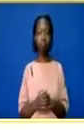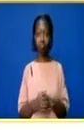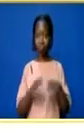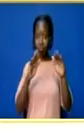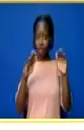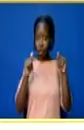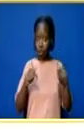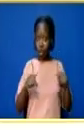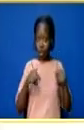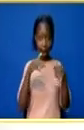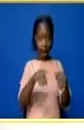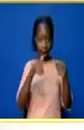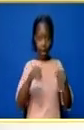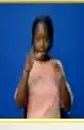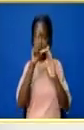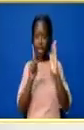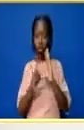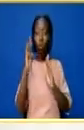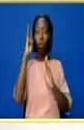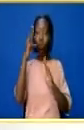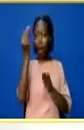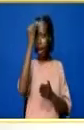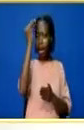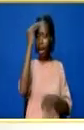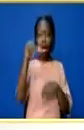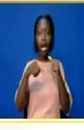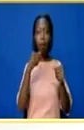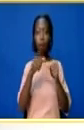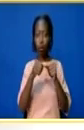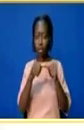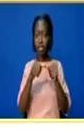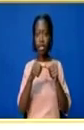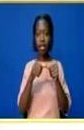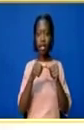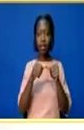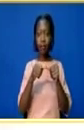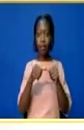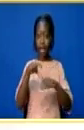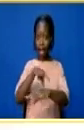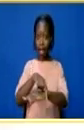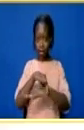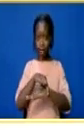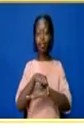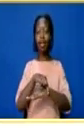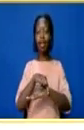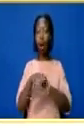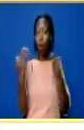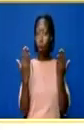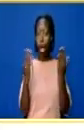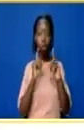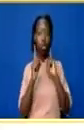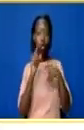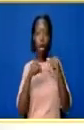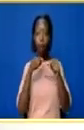our agriculture lesson, we're going to be talking about steel. The earth surface. Okay. Where we talk about